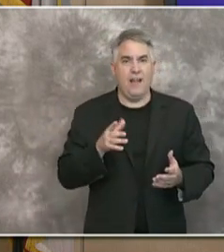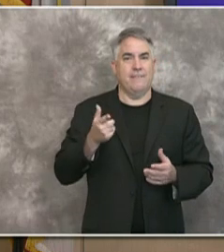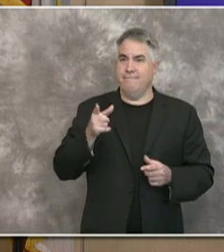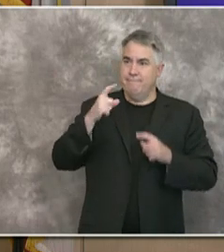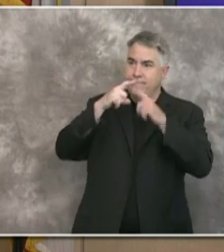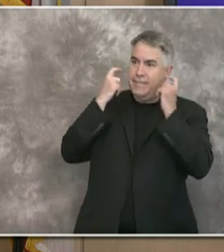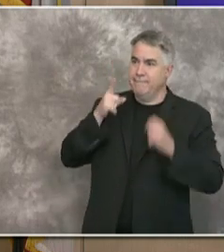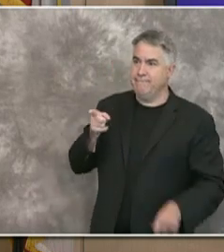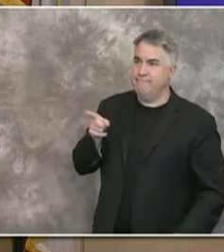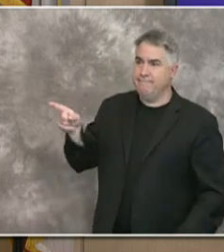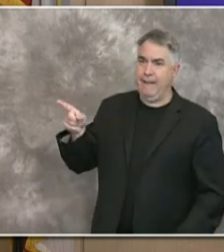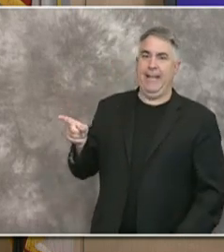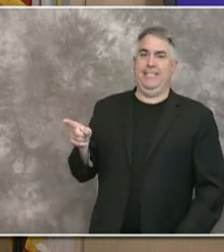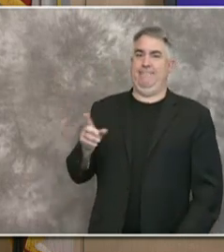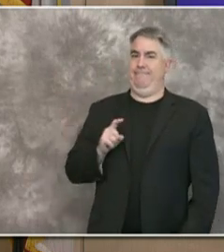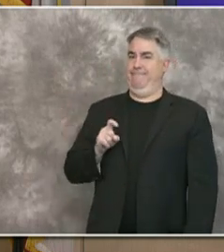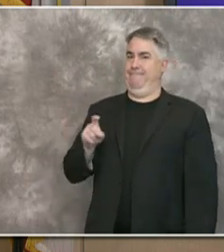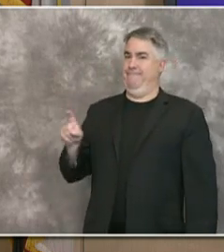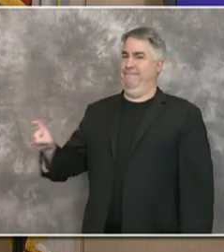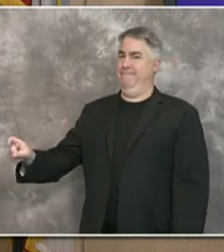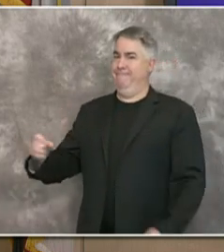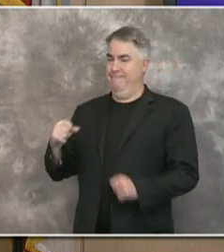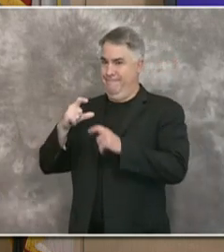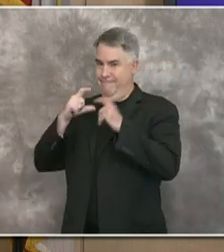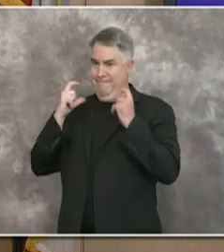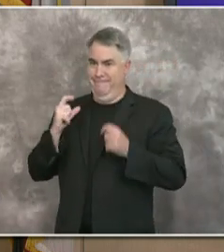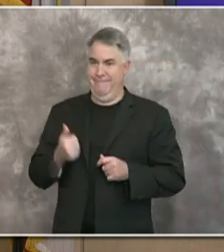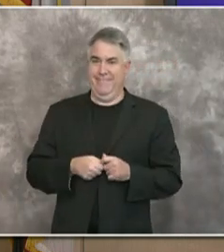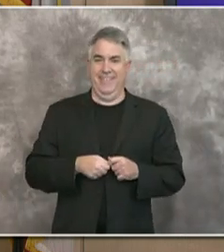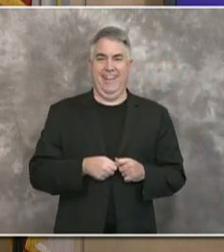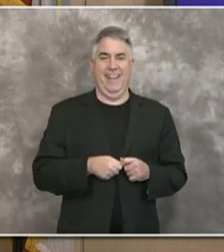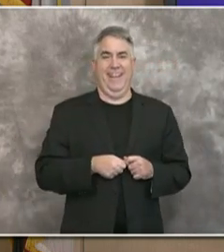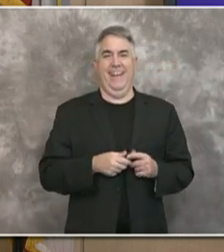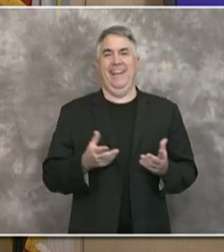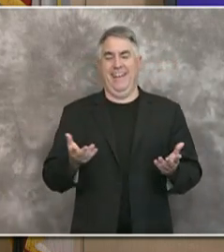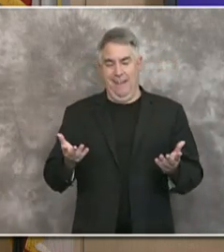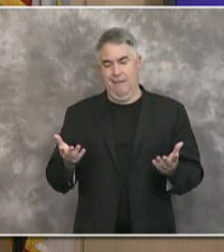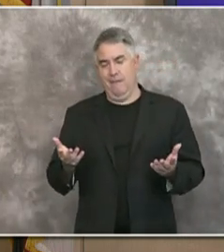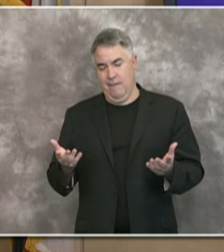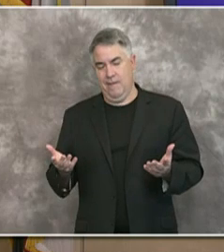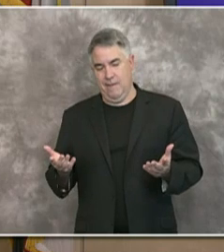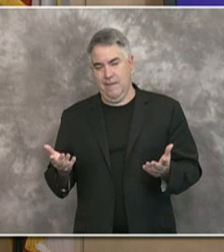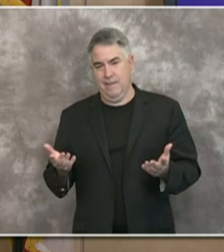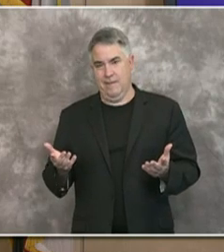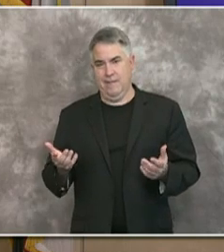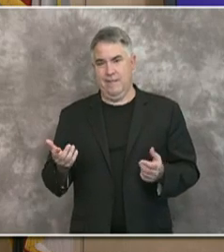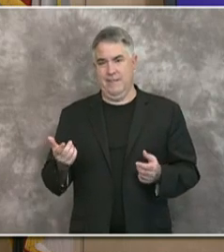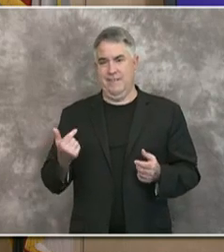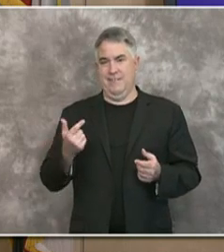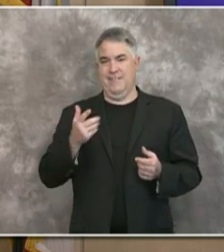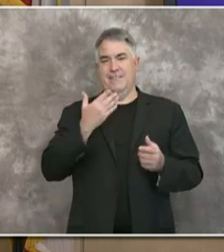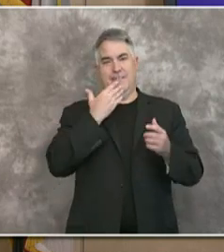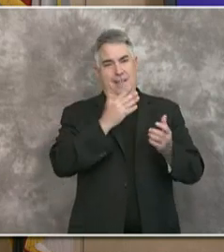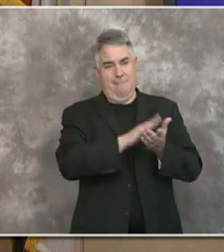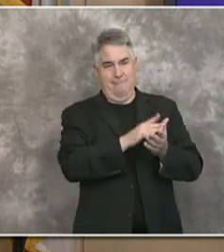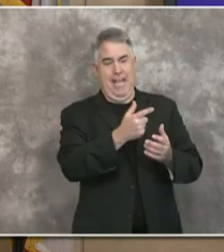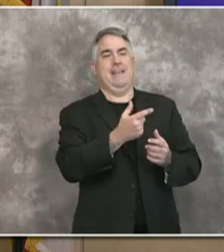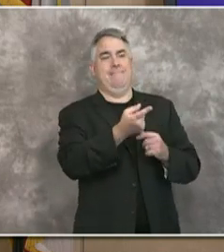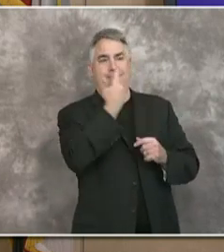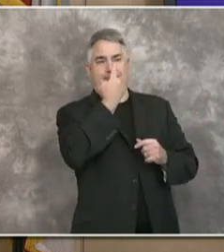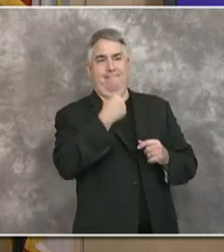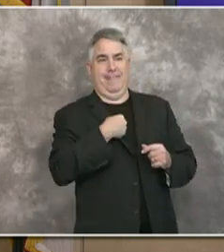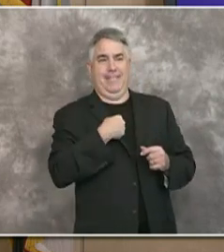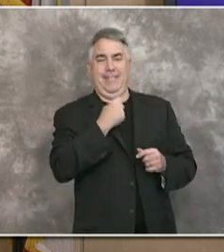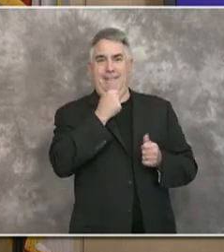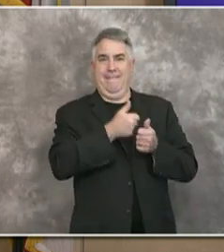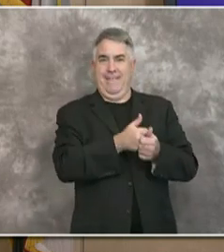my face. I had it with me, but I wasn't deploying it. So kudos to them. We need more businesses that are taking that type of